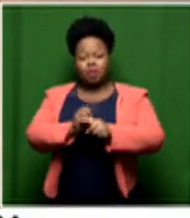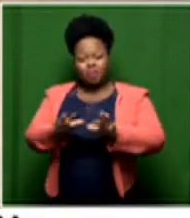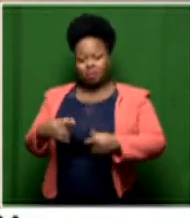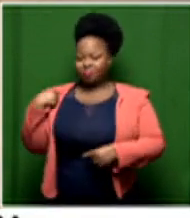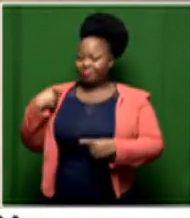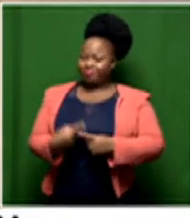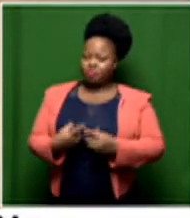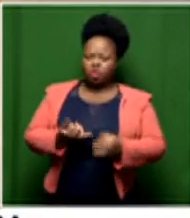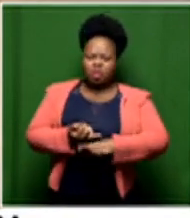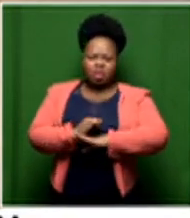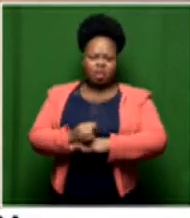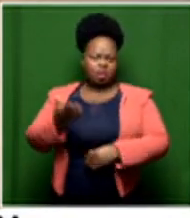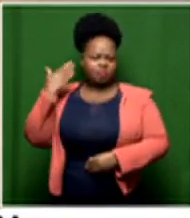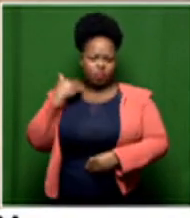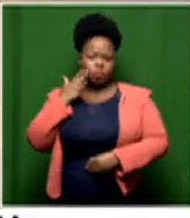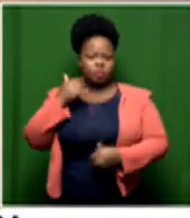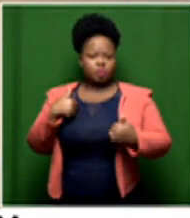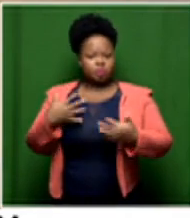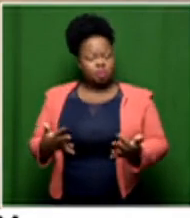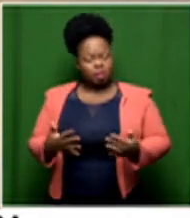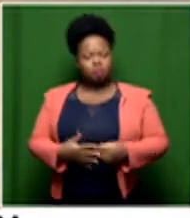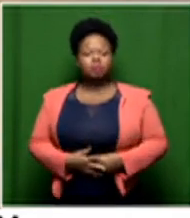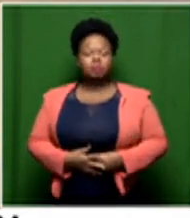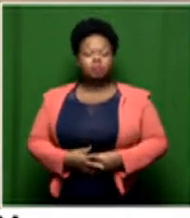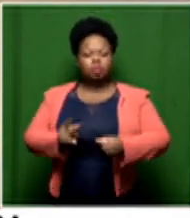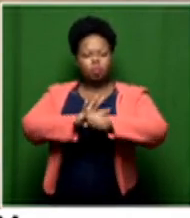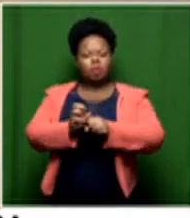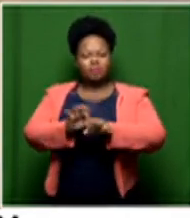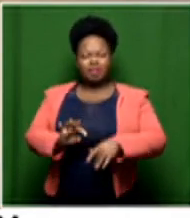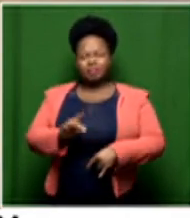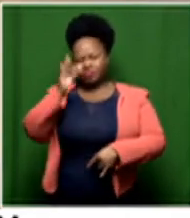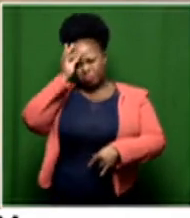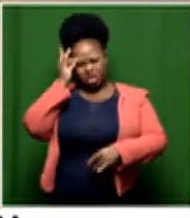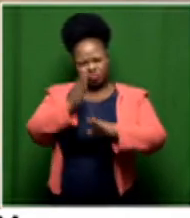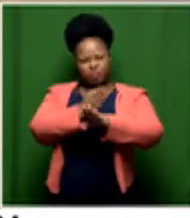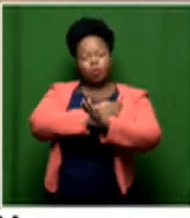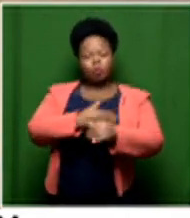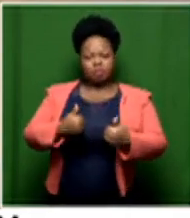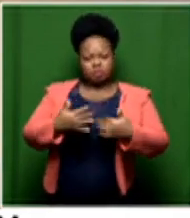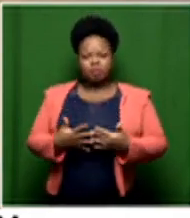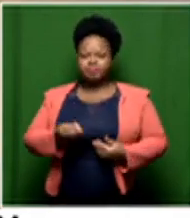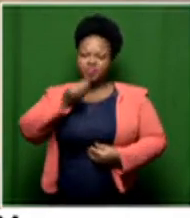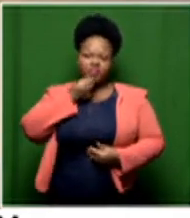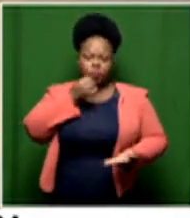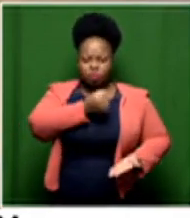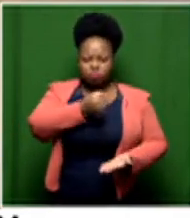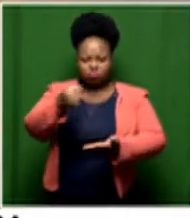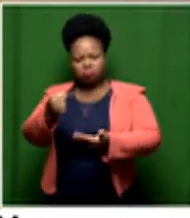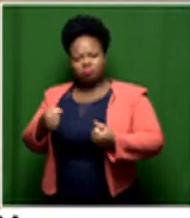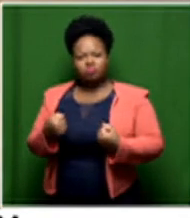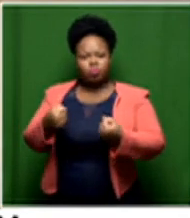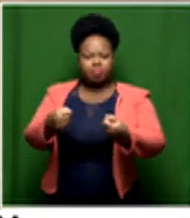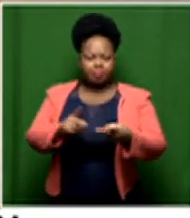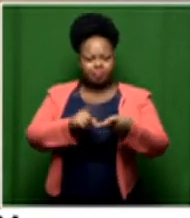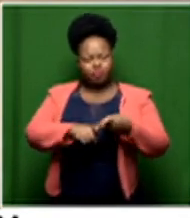from the earliest days when this pandemic hit us. They've organized around food relief, they've organized